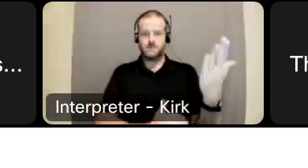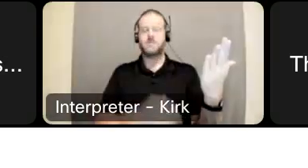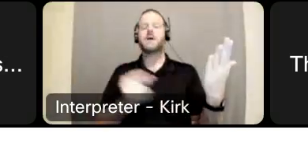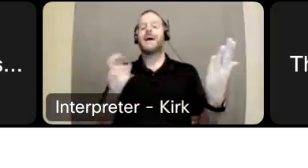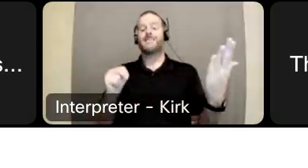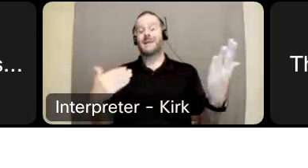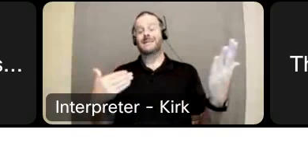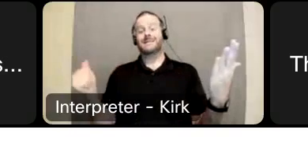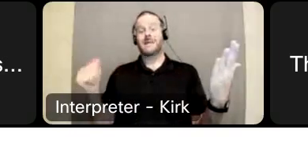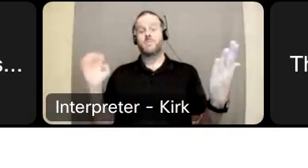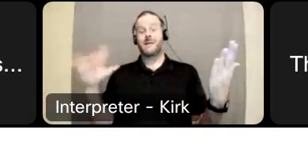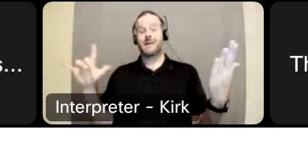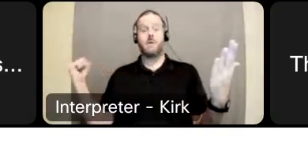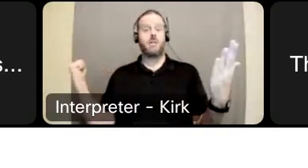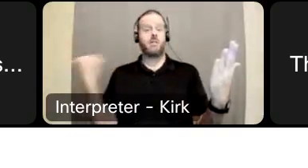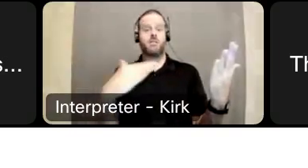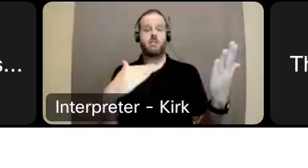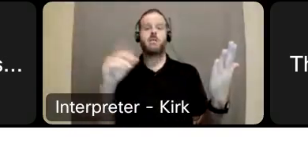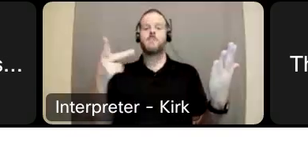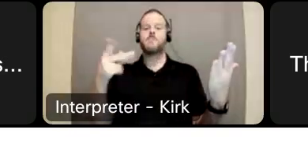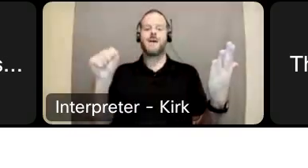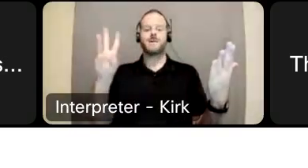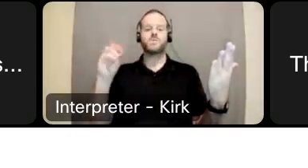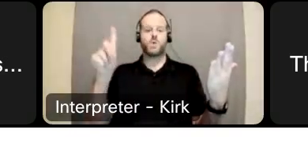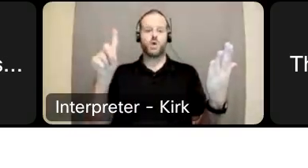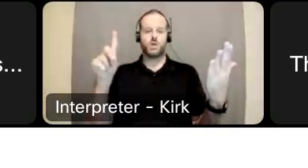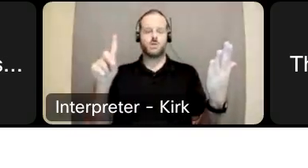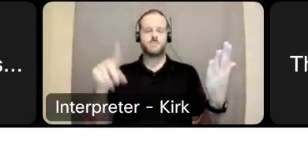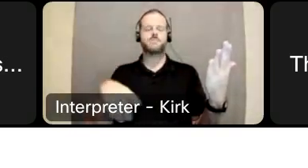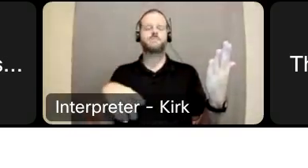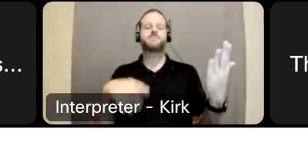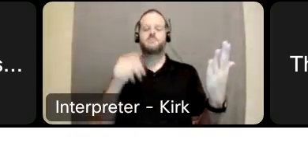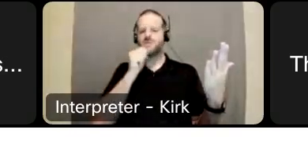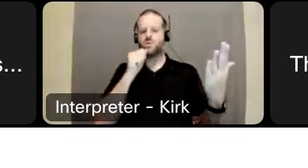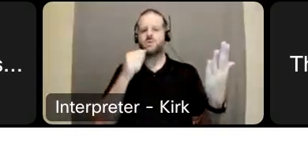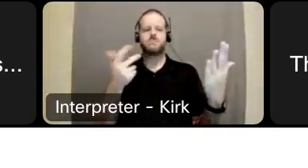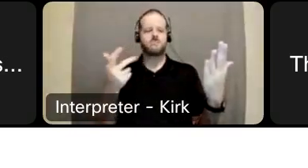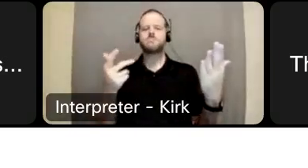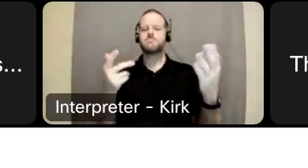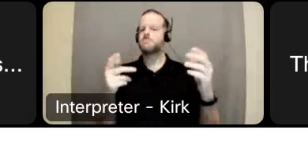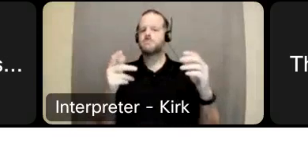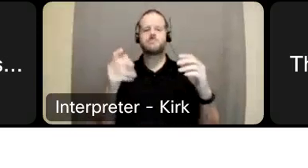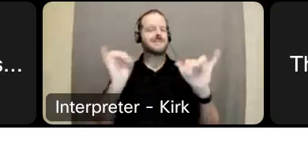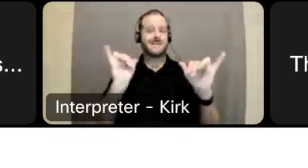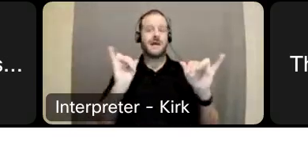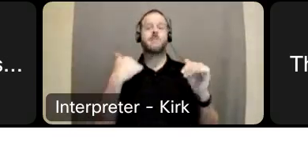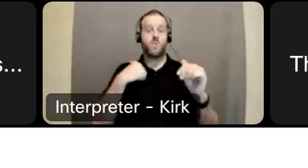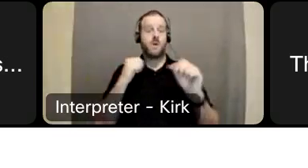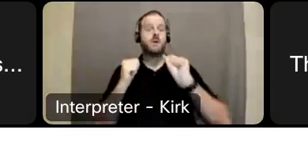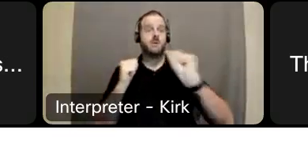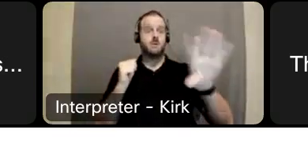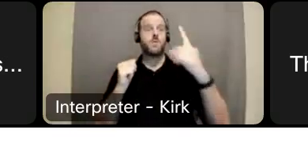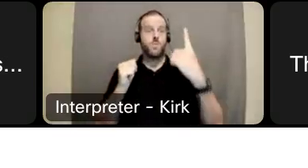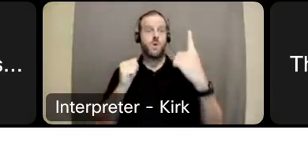email at the same time, a password. And just as we shared those in two different documents, two different messages,